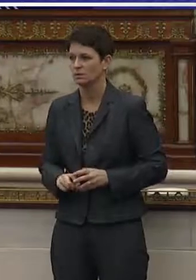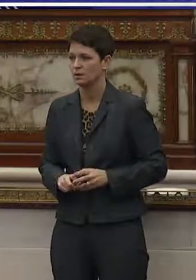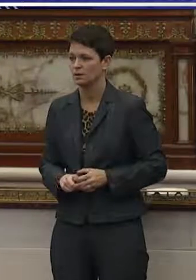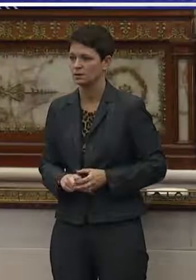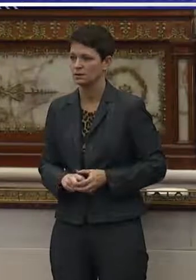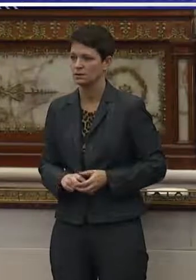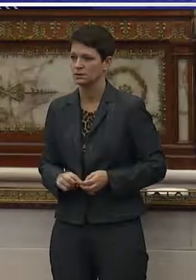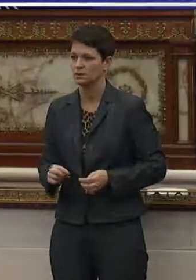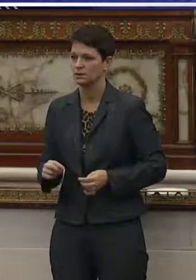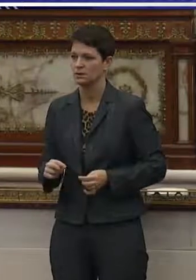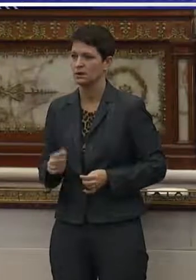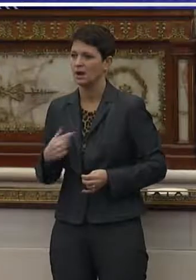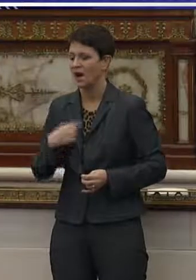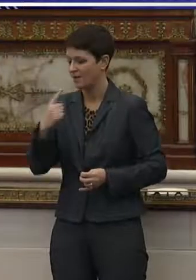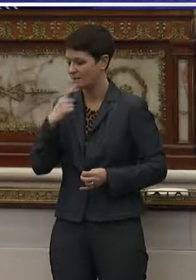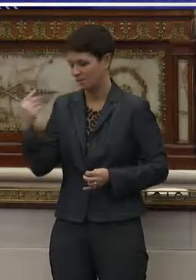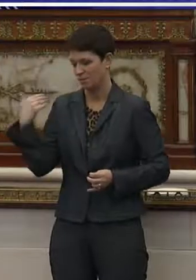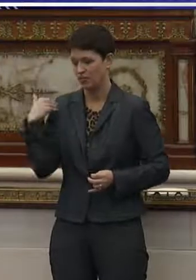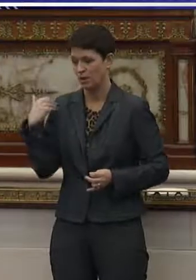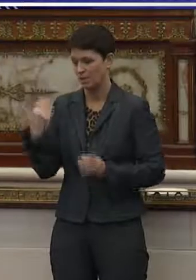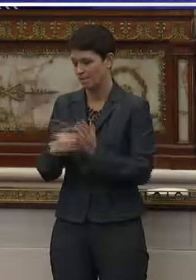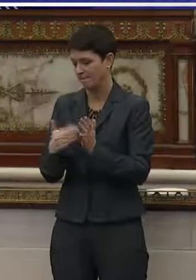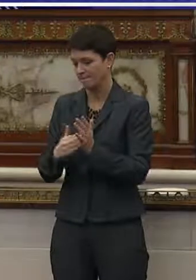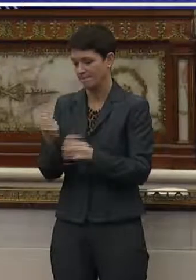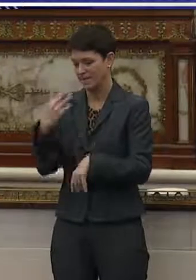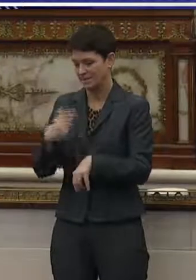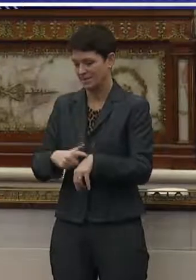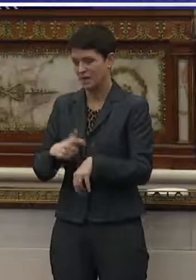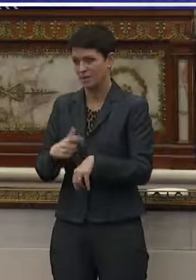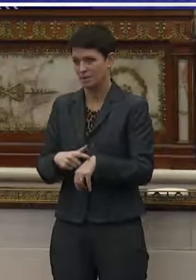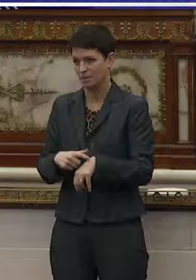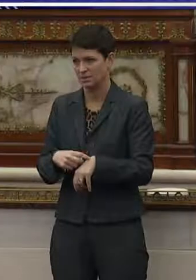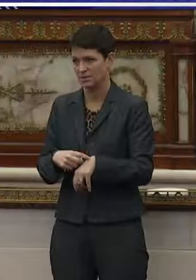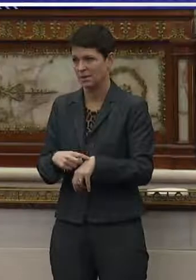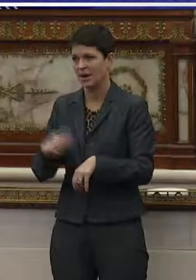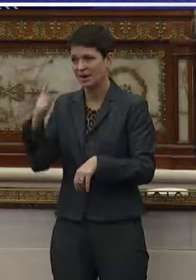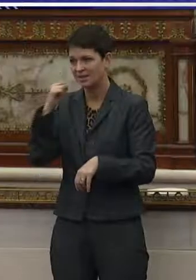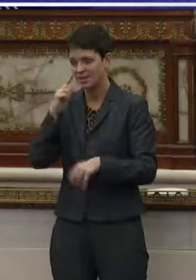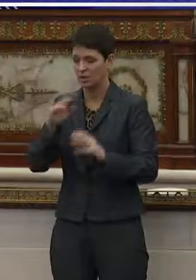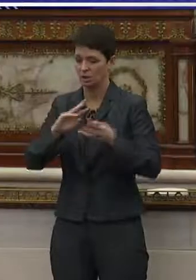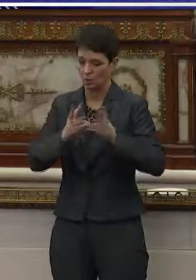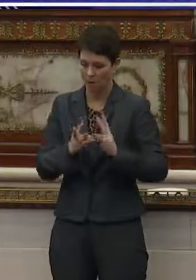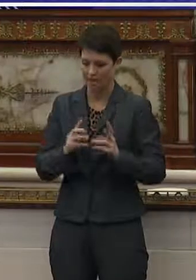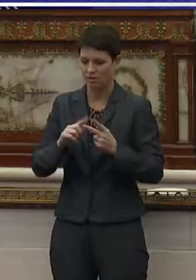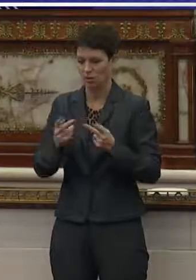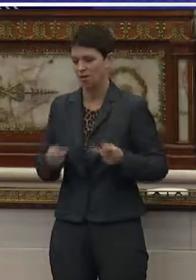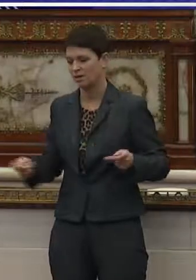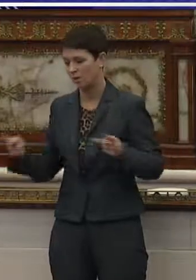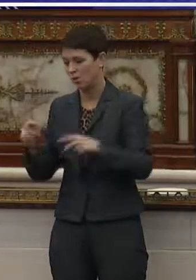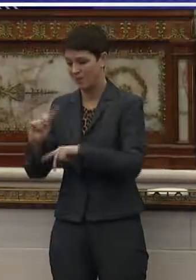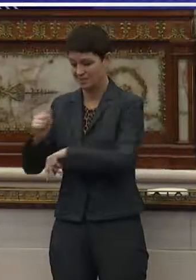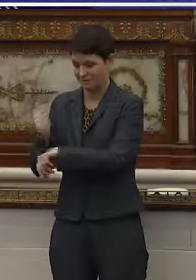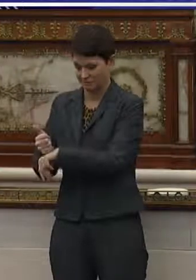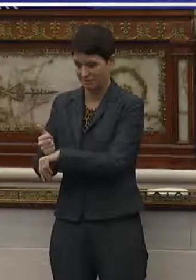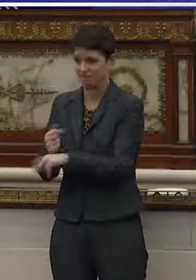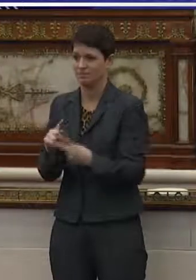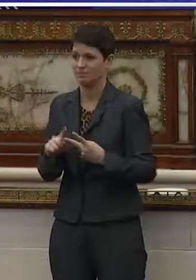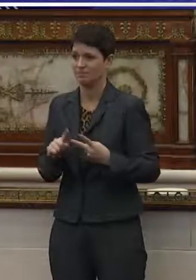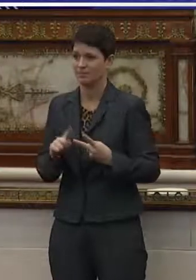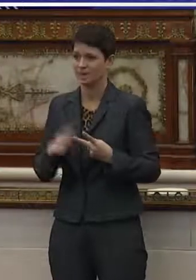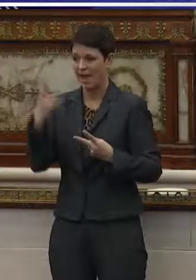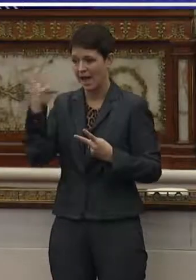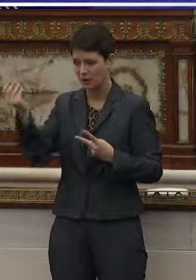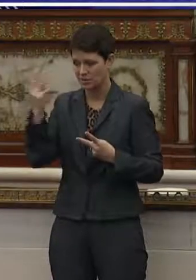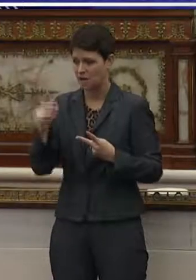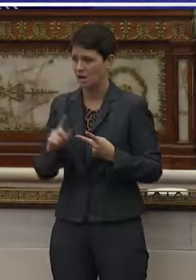I have said before repeatedly that I think given the weather, given the location, that being